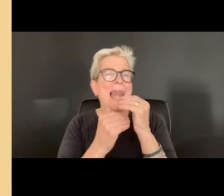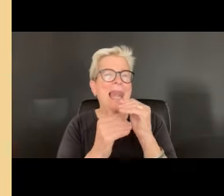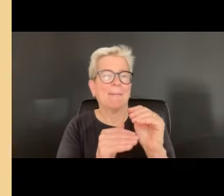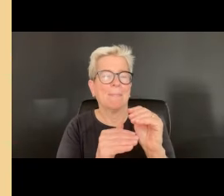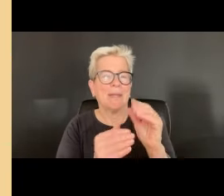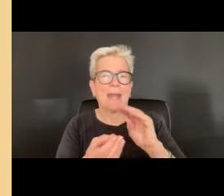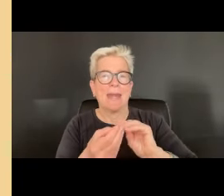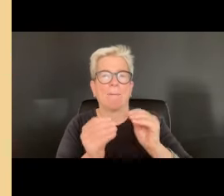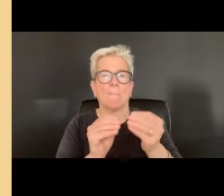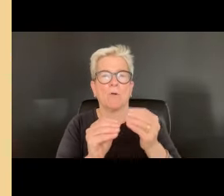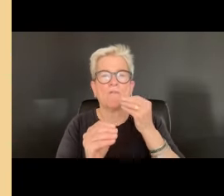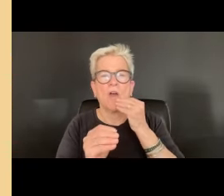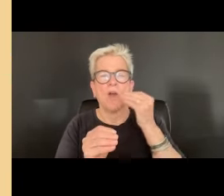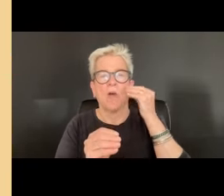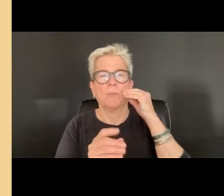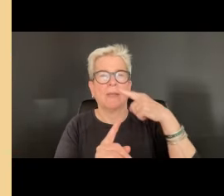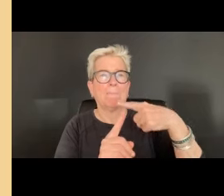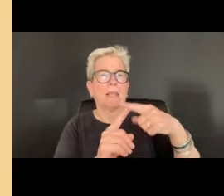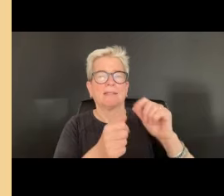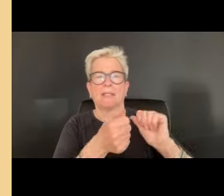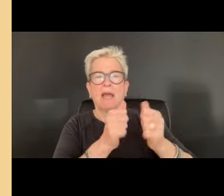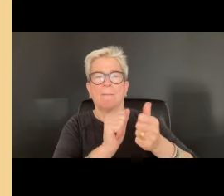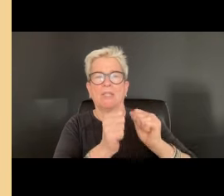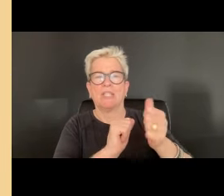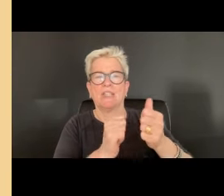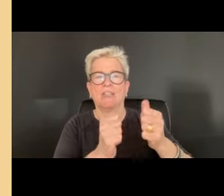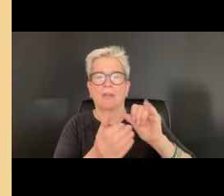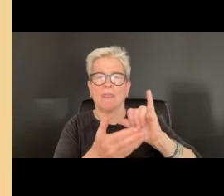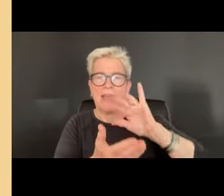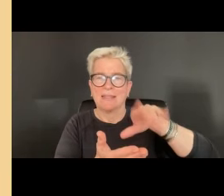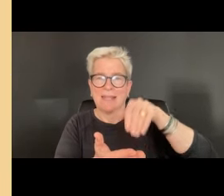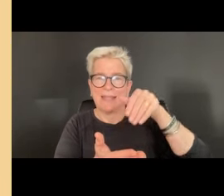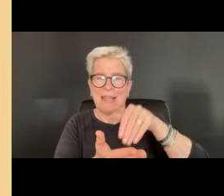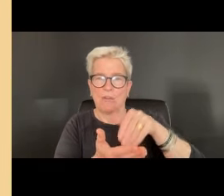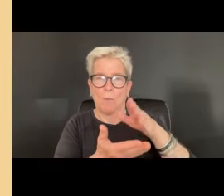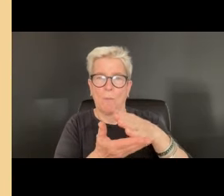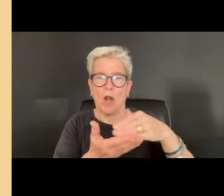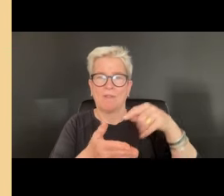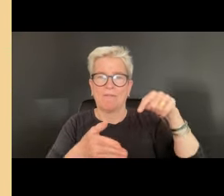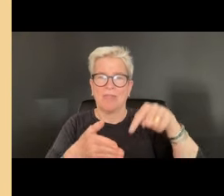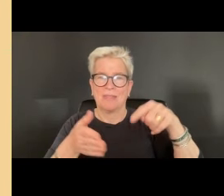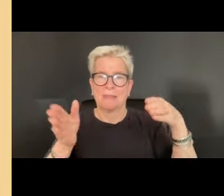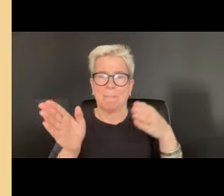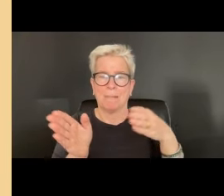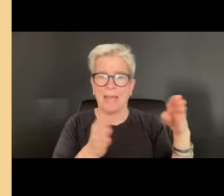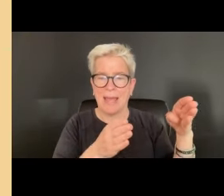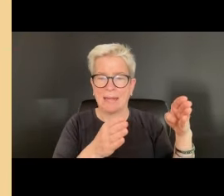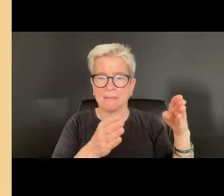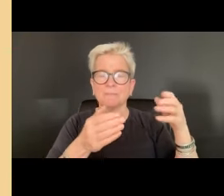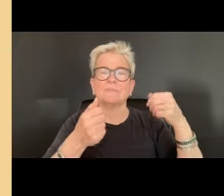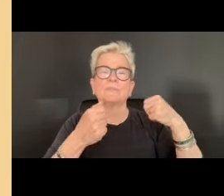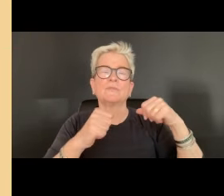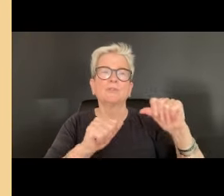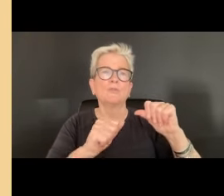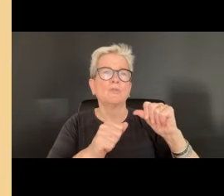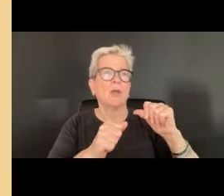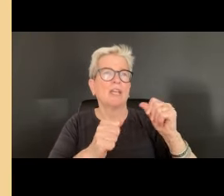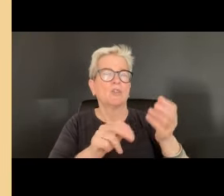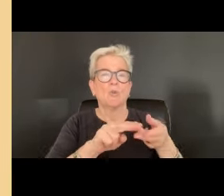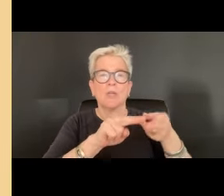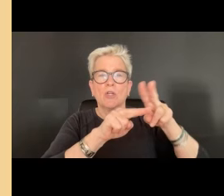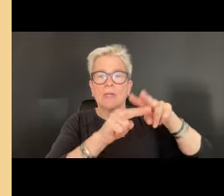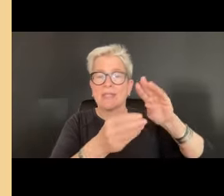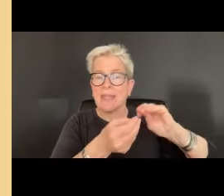is one of the core aspects of this plan, is to try and increase the supply and the diversity of